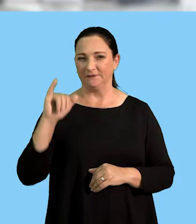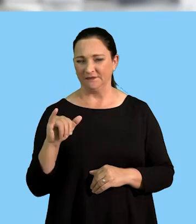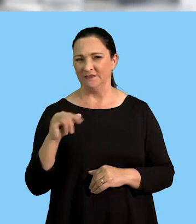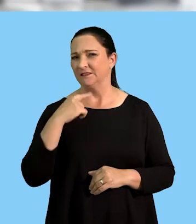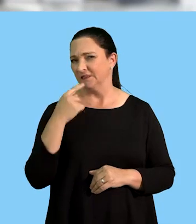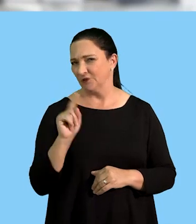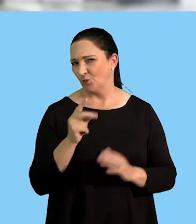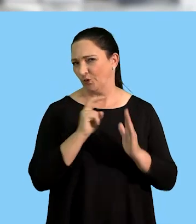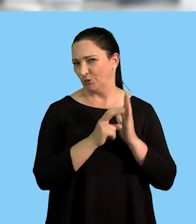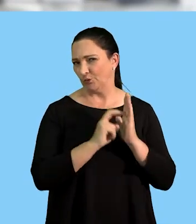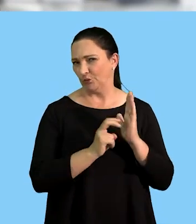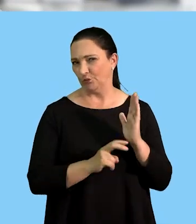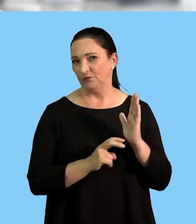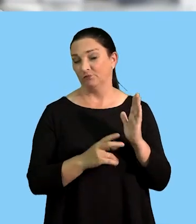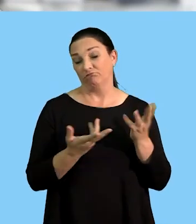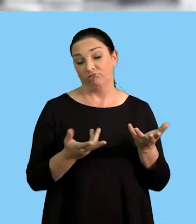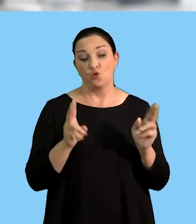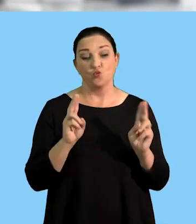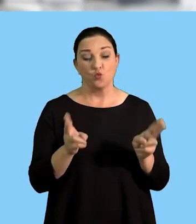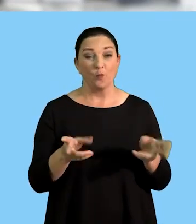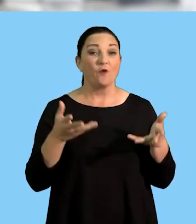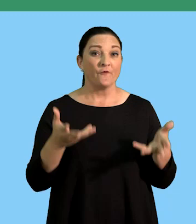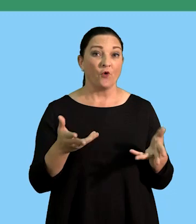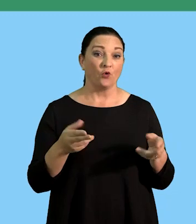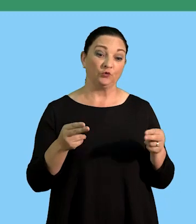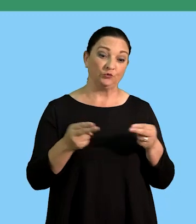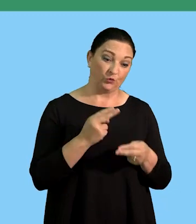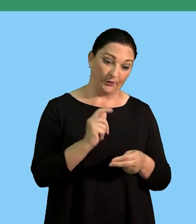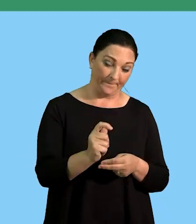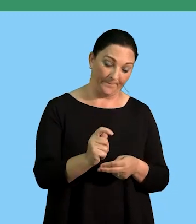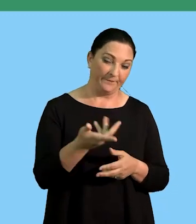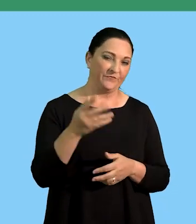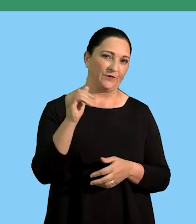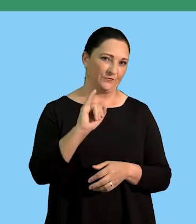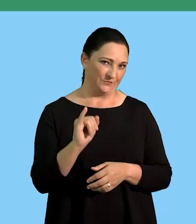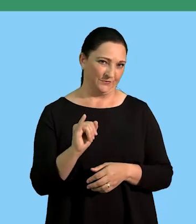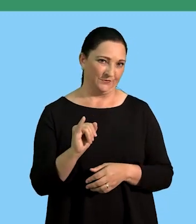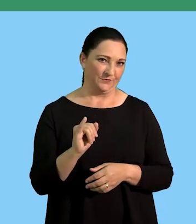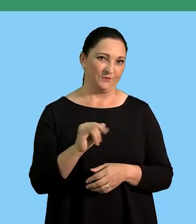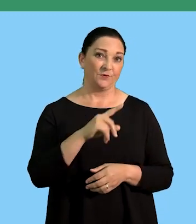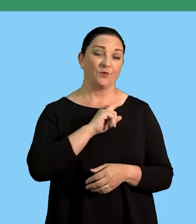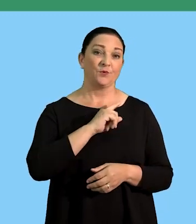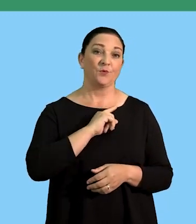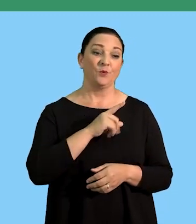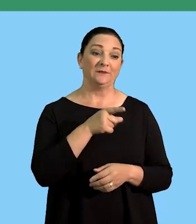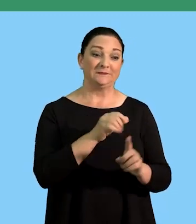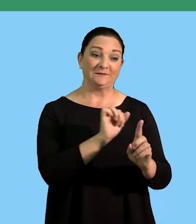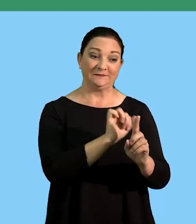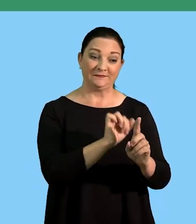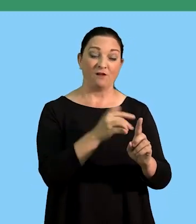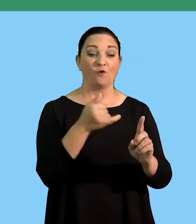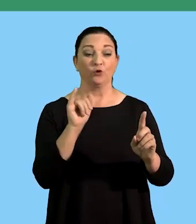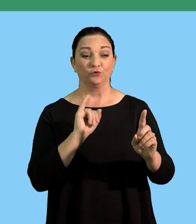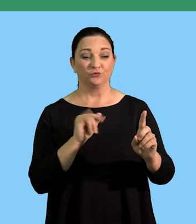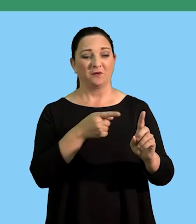us? The principle of indemnity usually applies to short-term insurance, as the insured is compensated